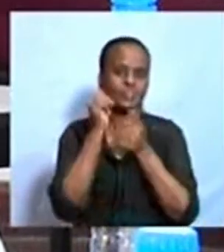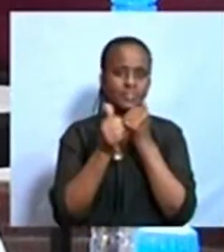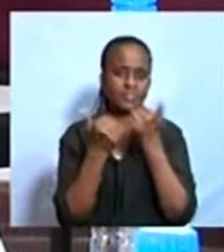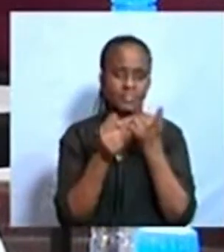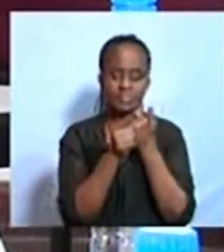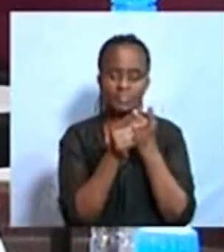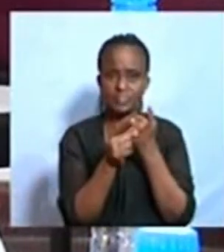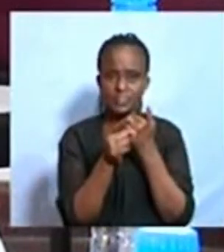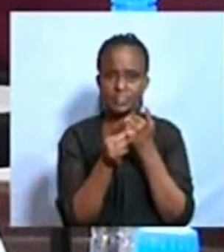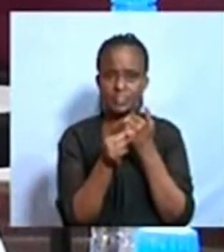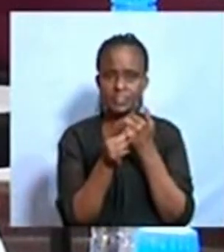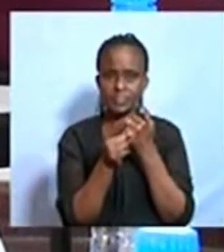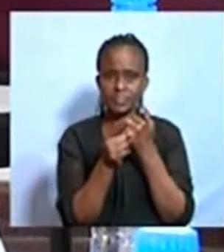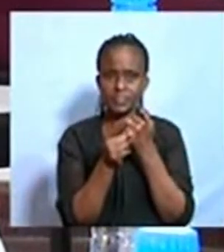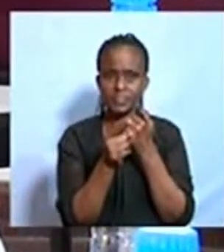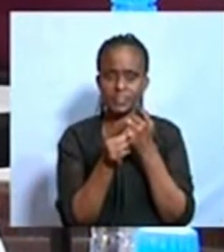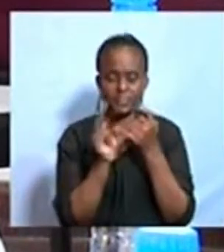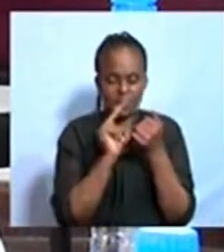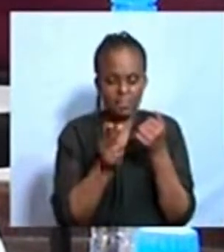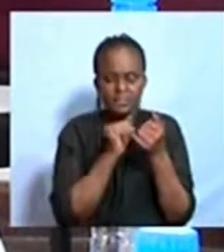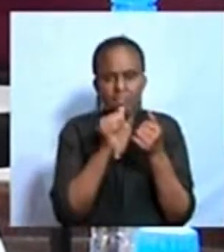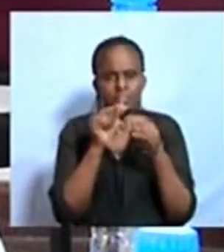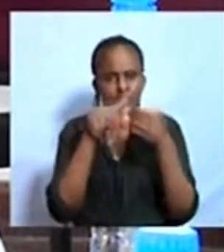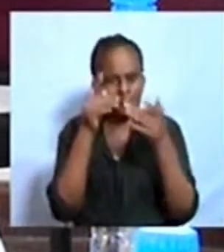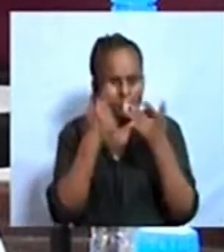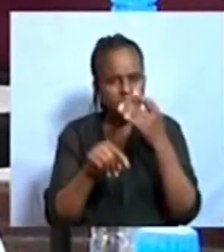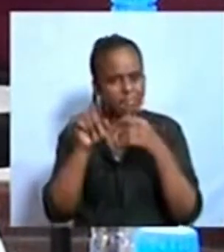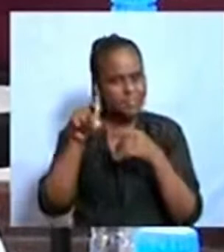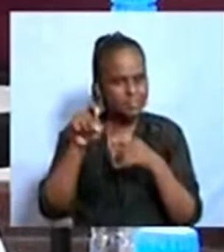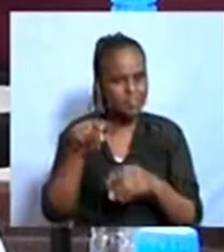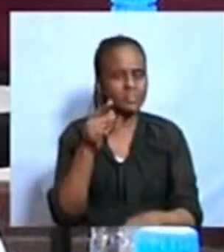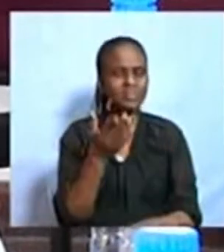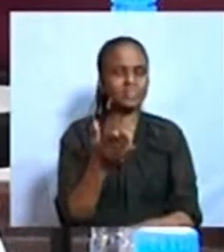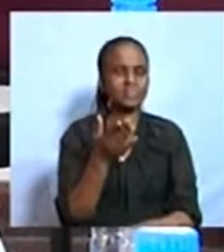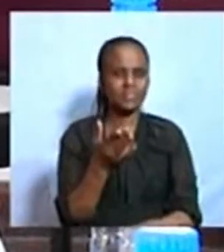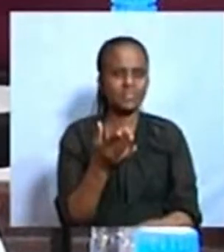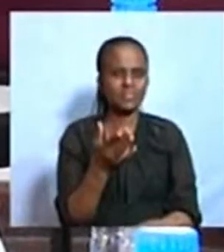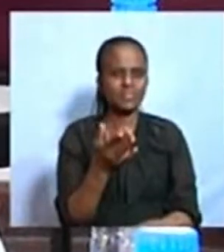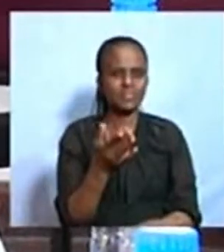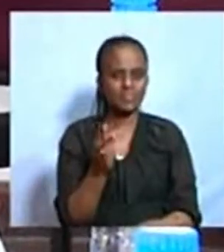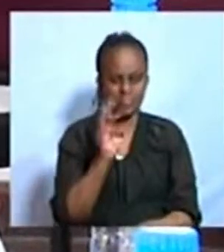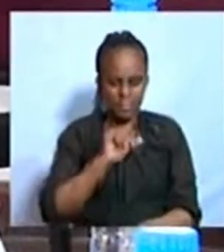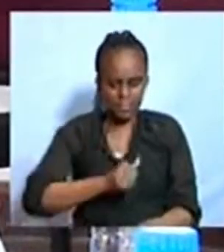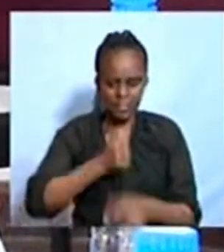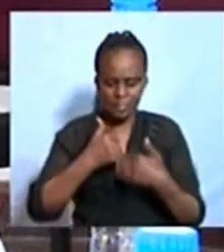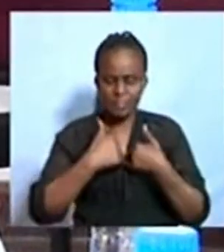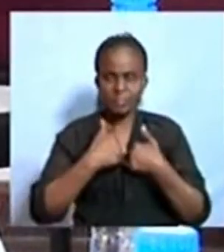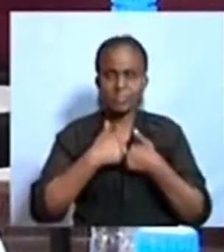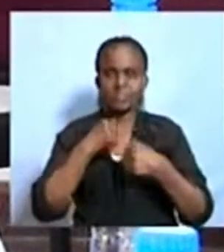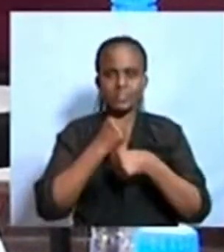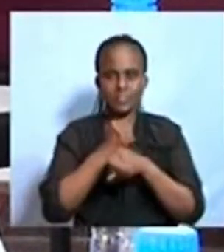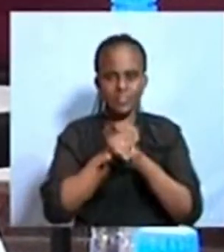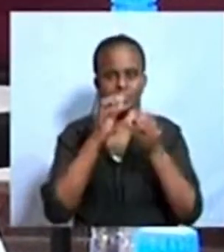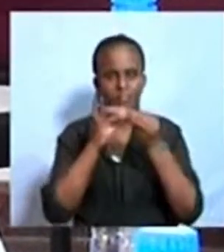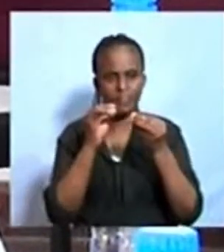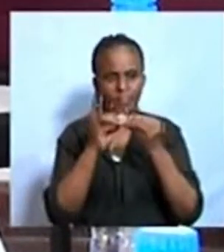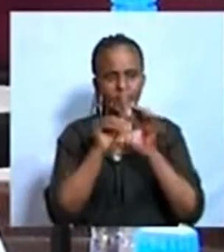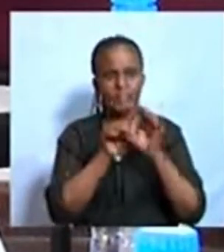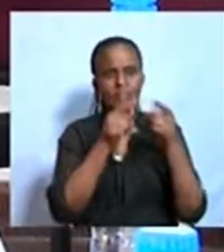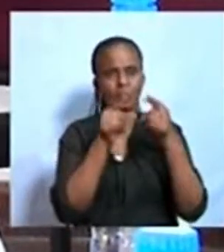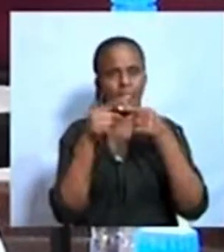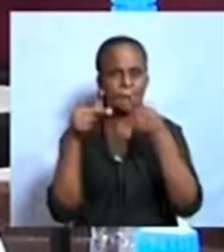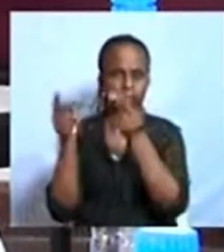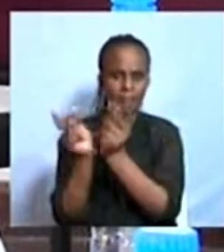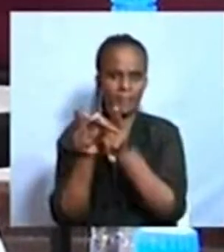essentially we just didn't provide what was needed. We have made rounds in a number of different facilities.